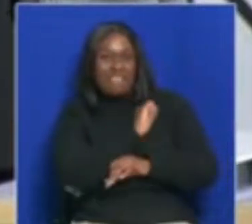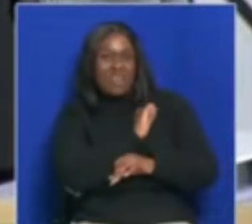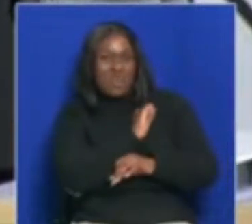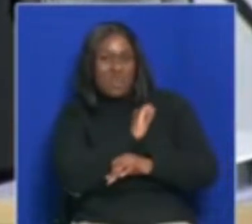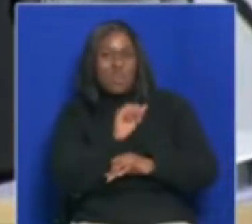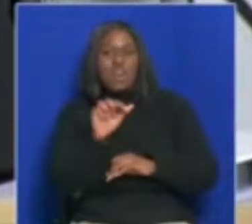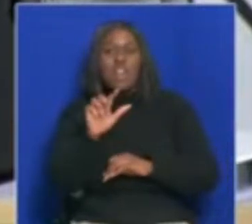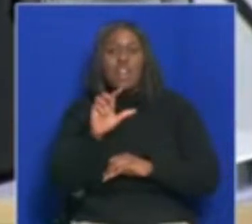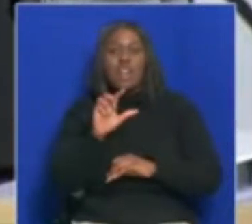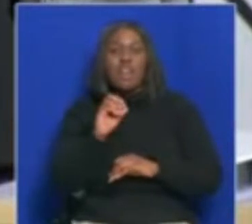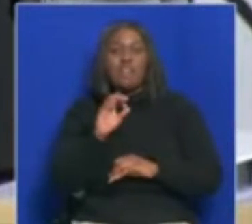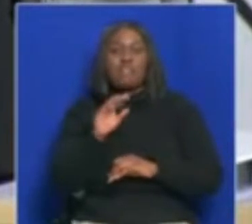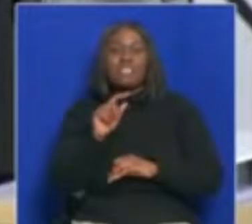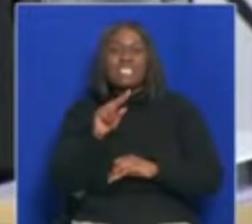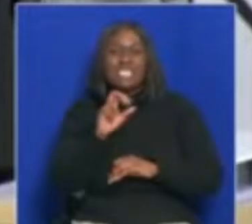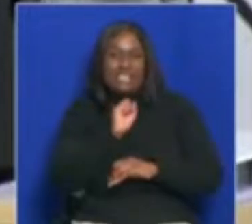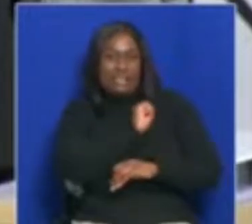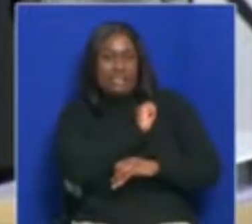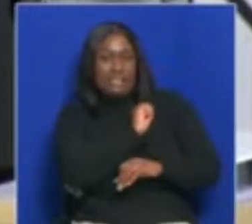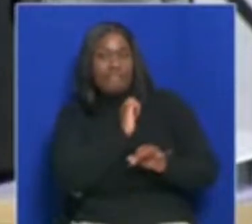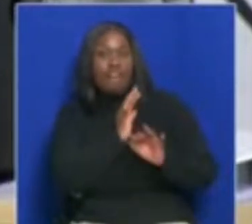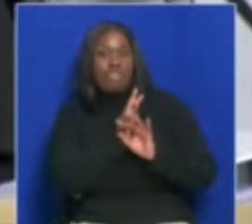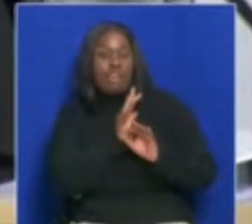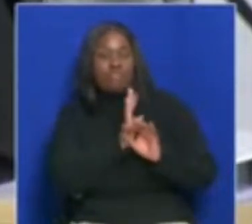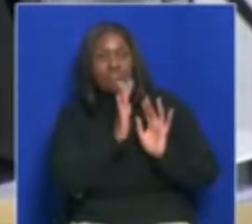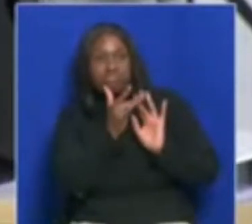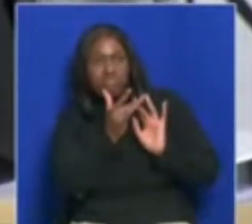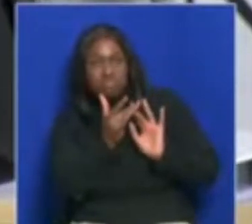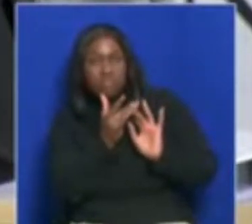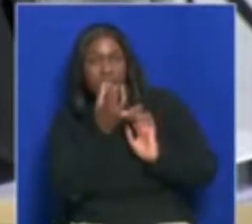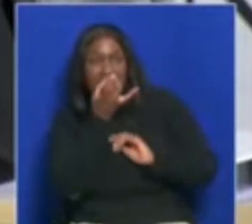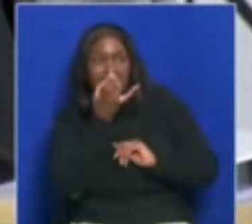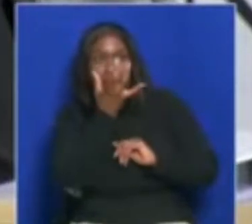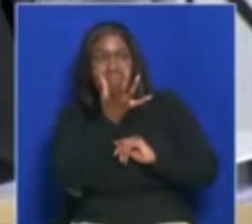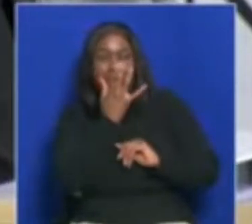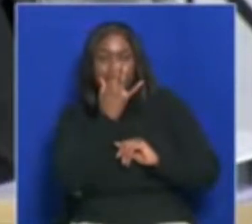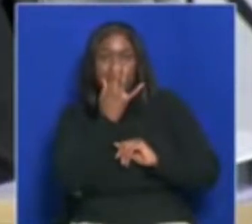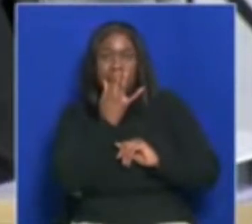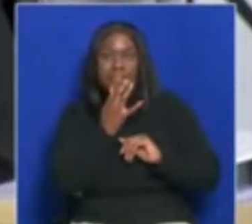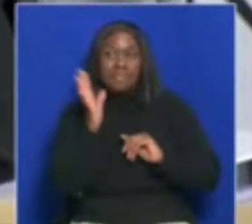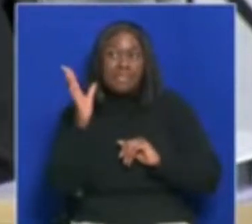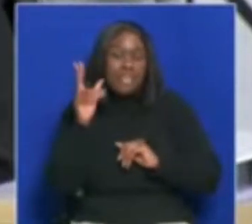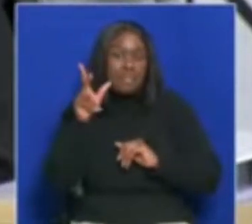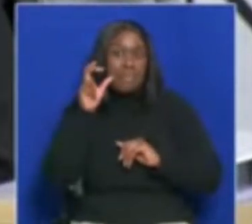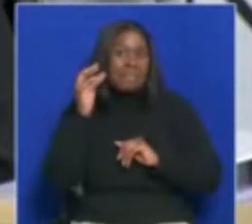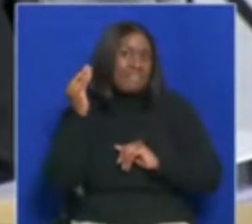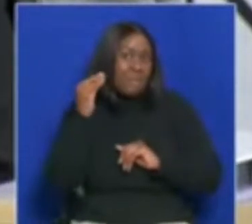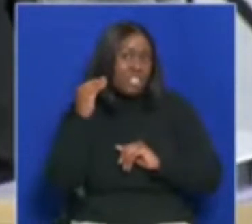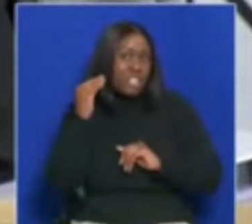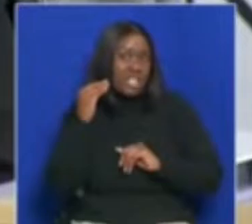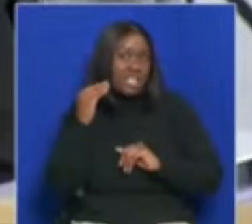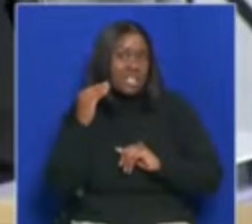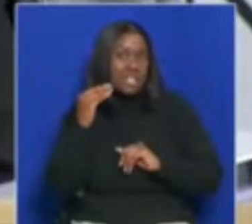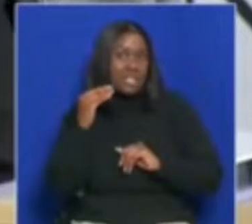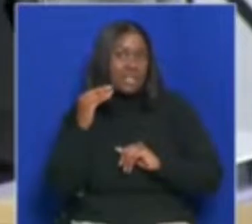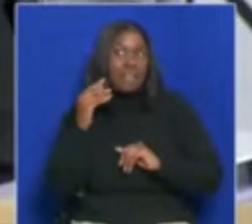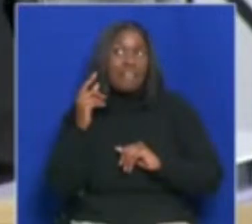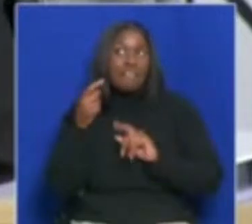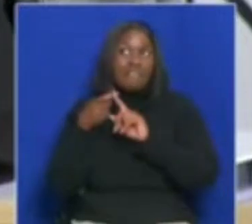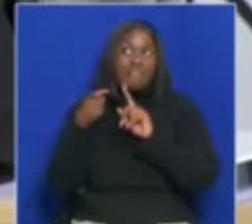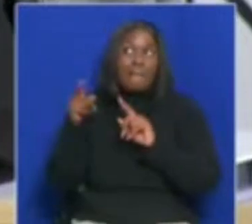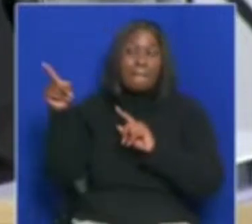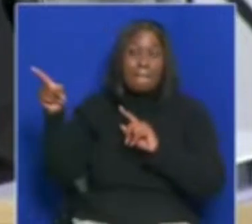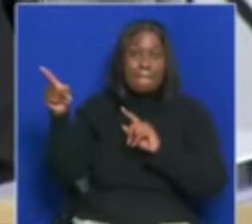and informed him that they received this information, this intelligence from a